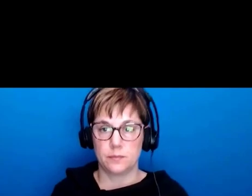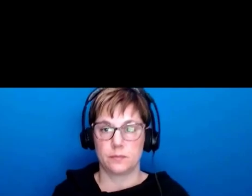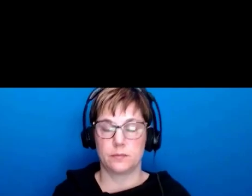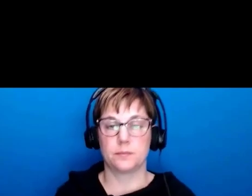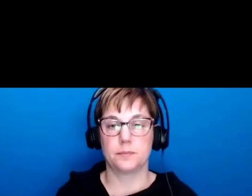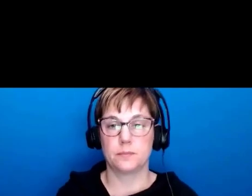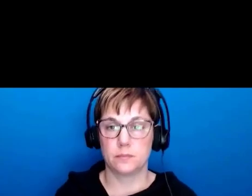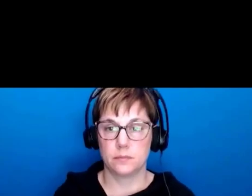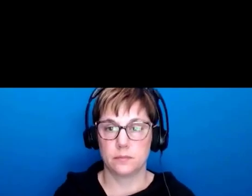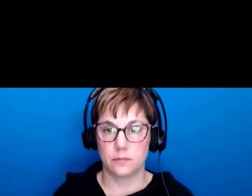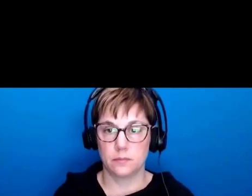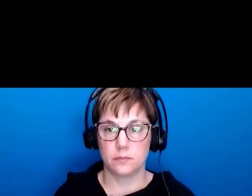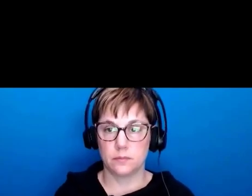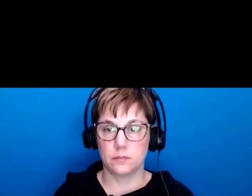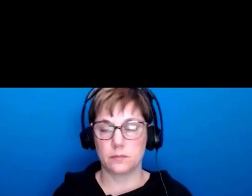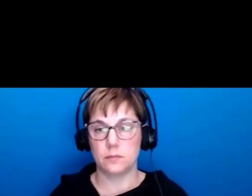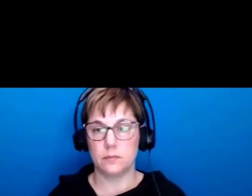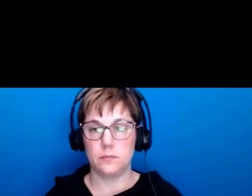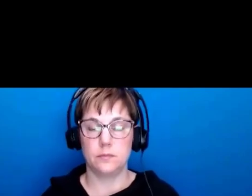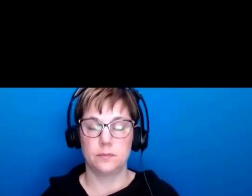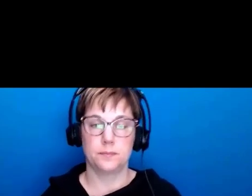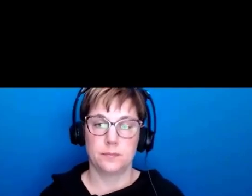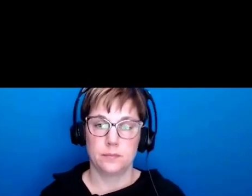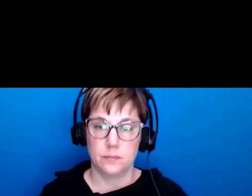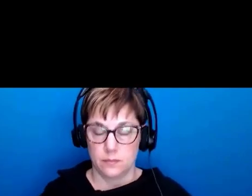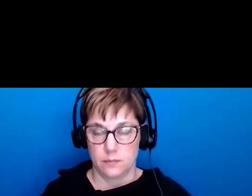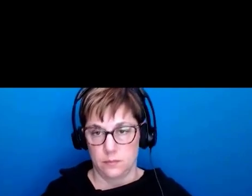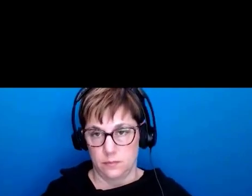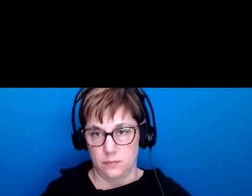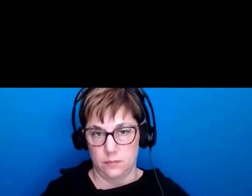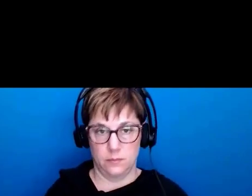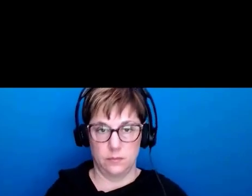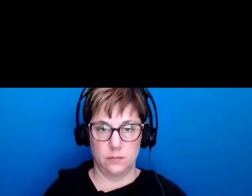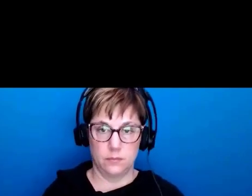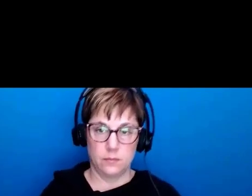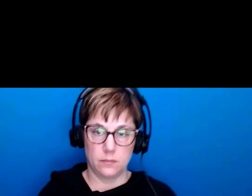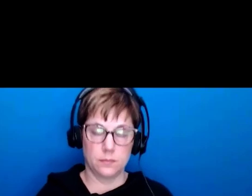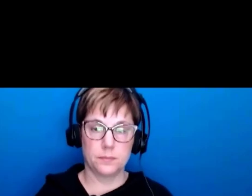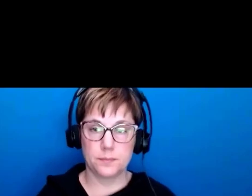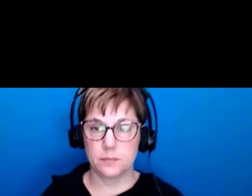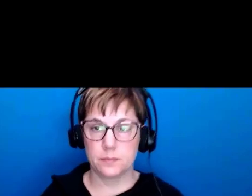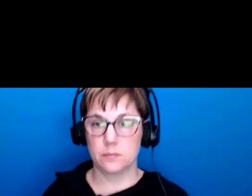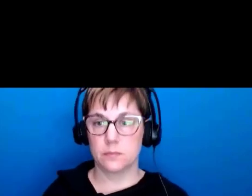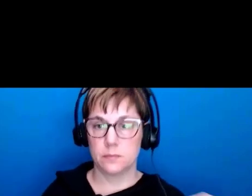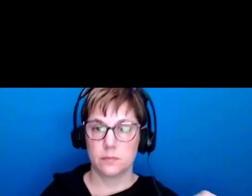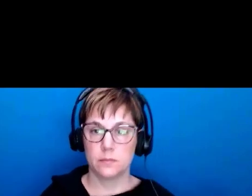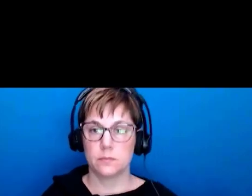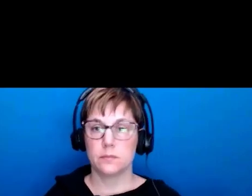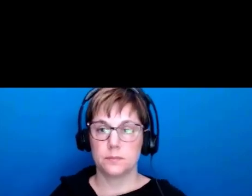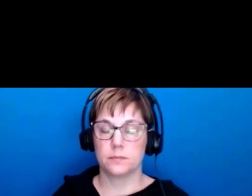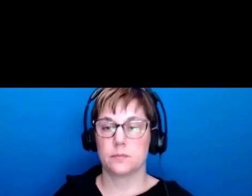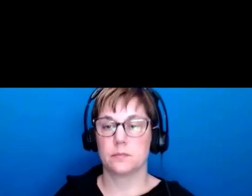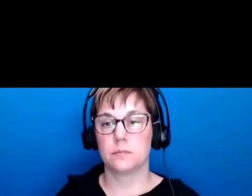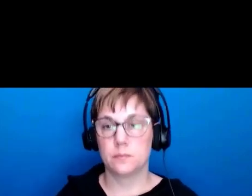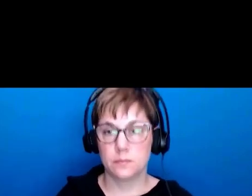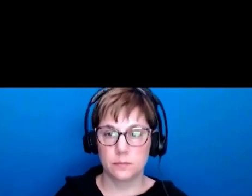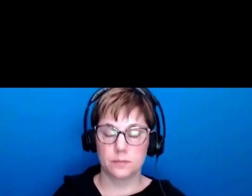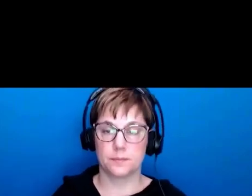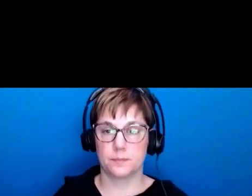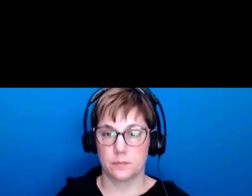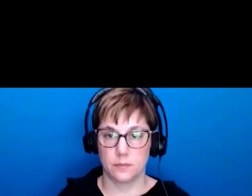his disability during the interview process. So once you open that door for the employer, the